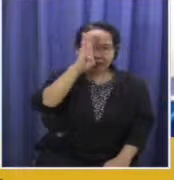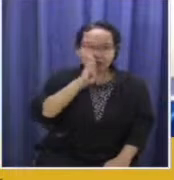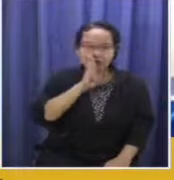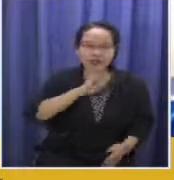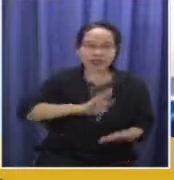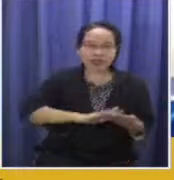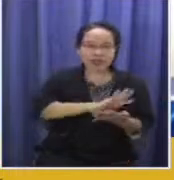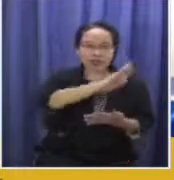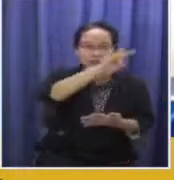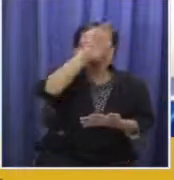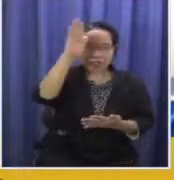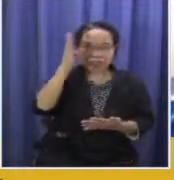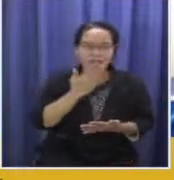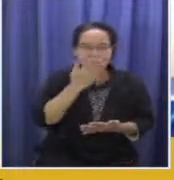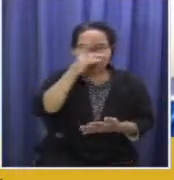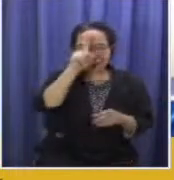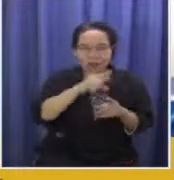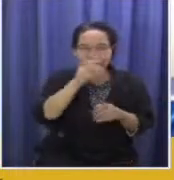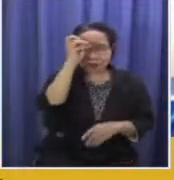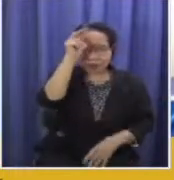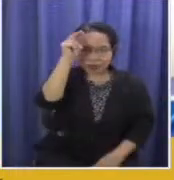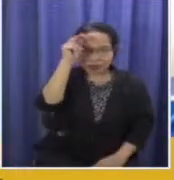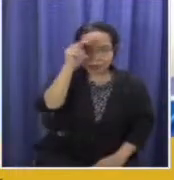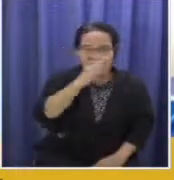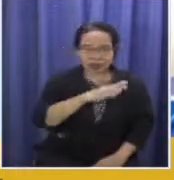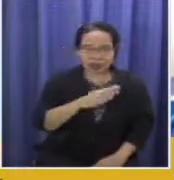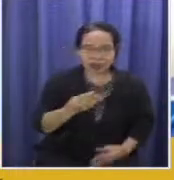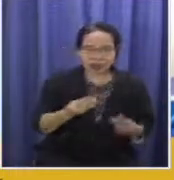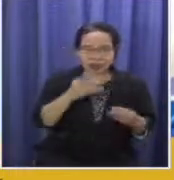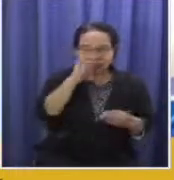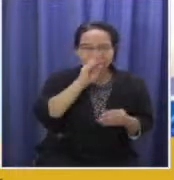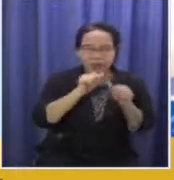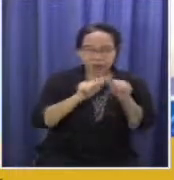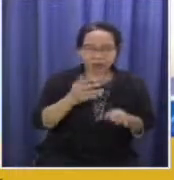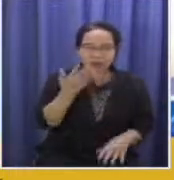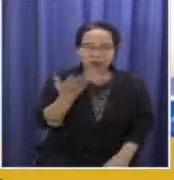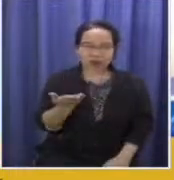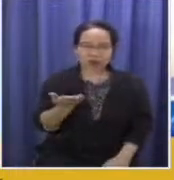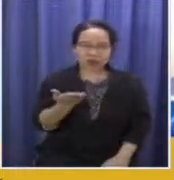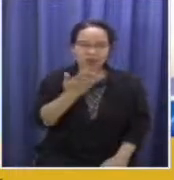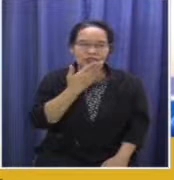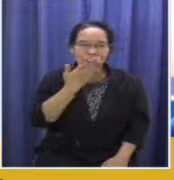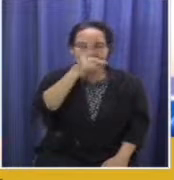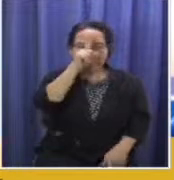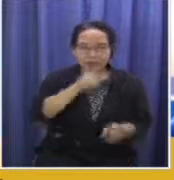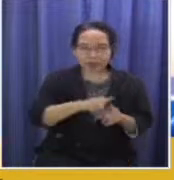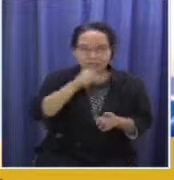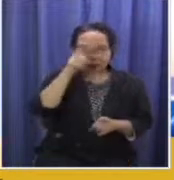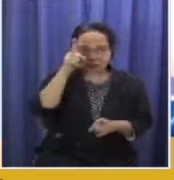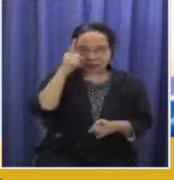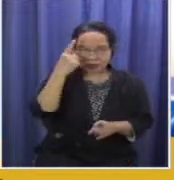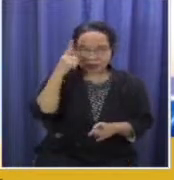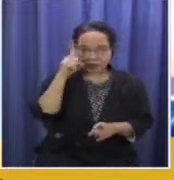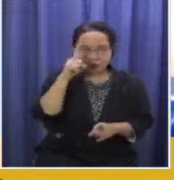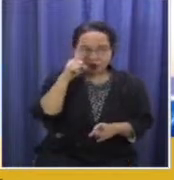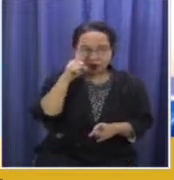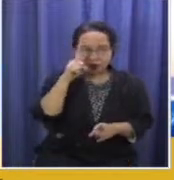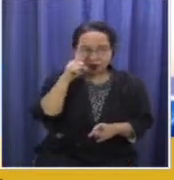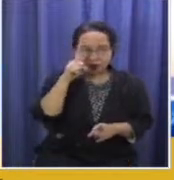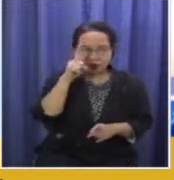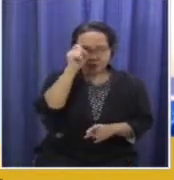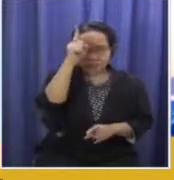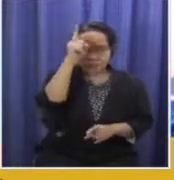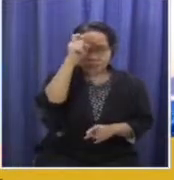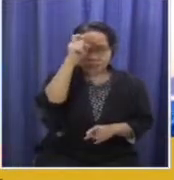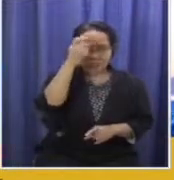the glory. Thank you, Brother Mohan, and may God bless you. Thank you, brother, for making me